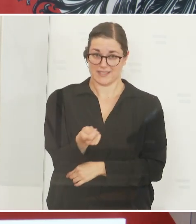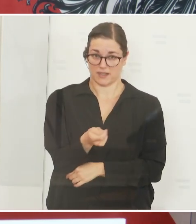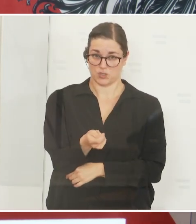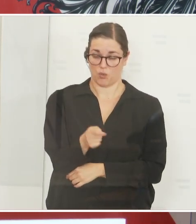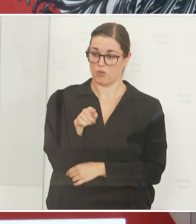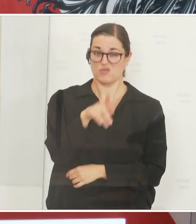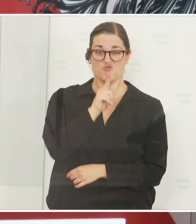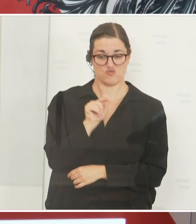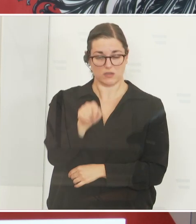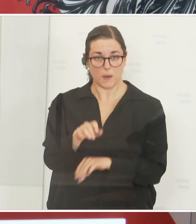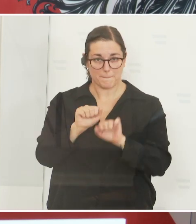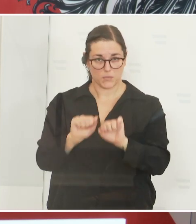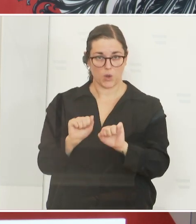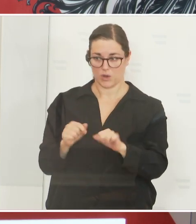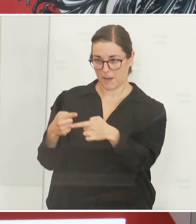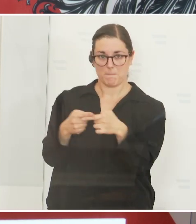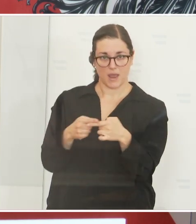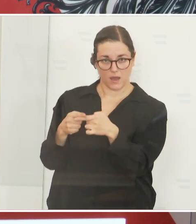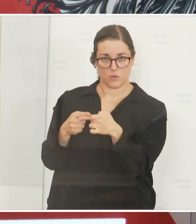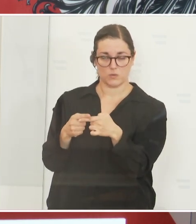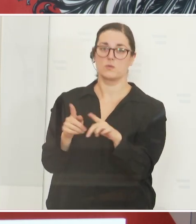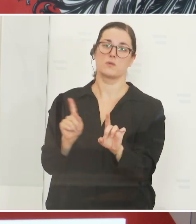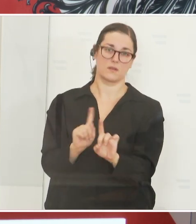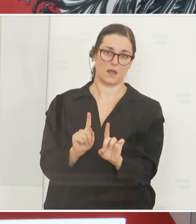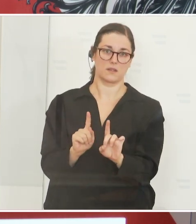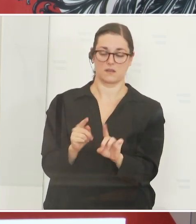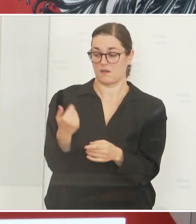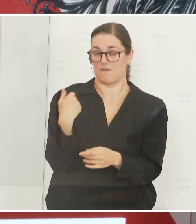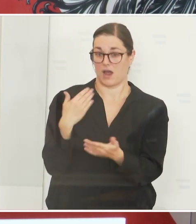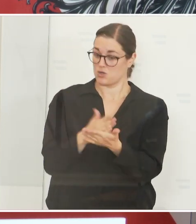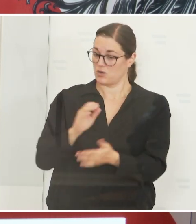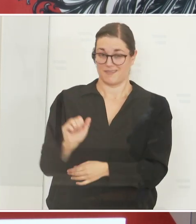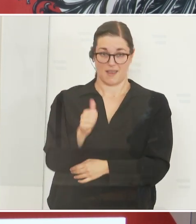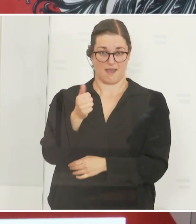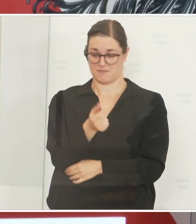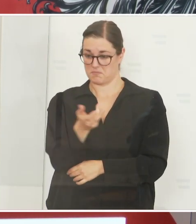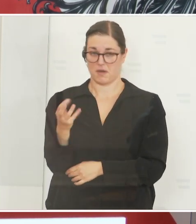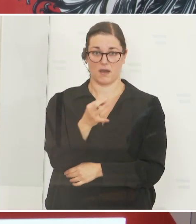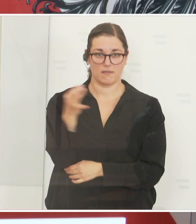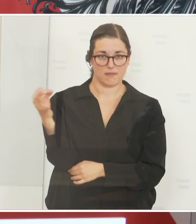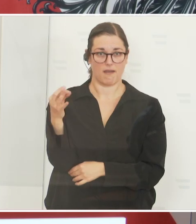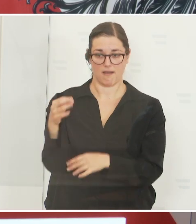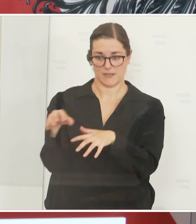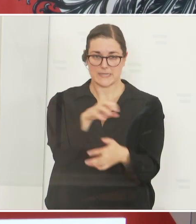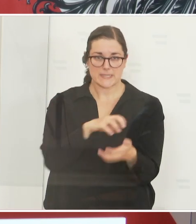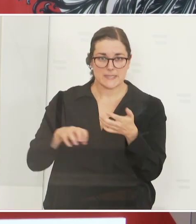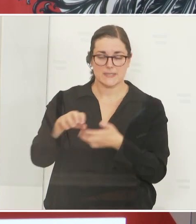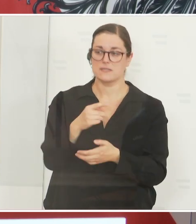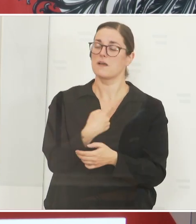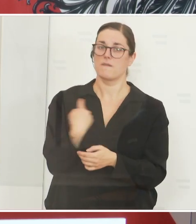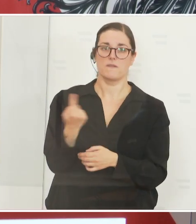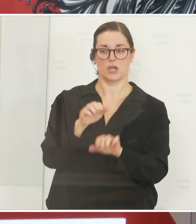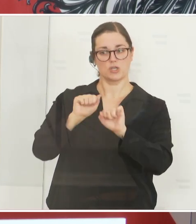language we apply to Belarus. Since the first days of the crisis, we have reached out to the civil